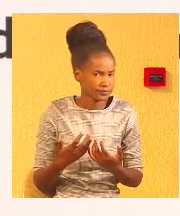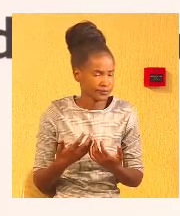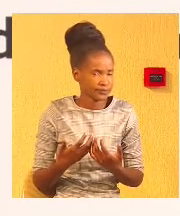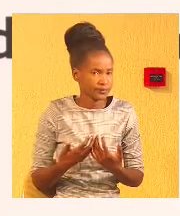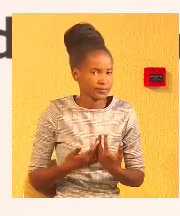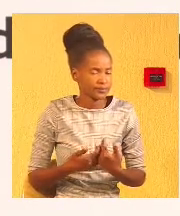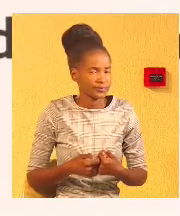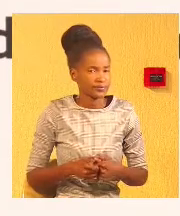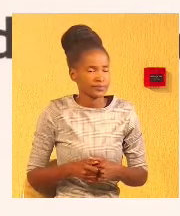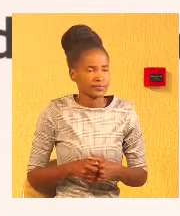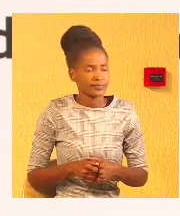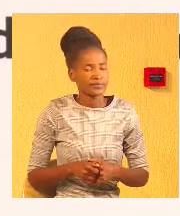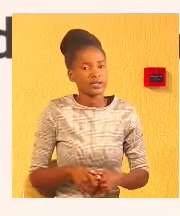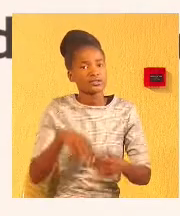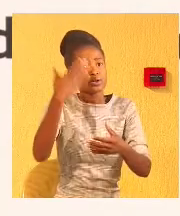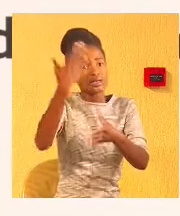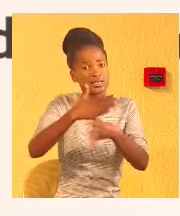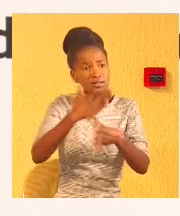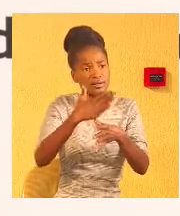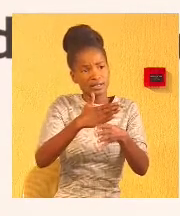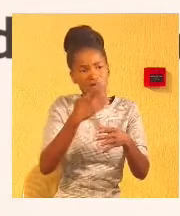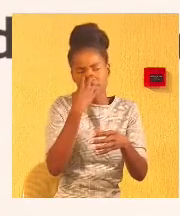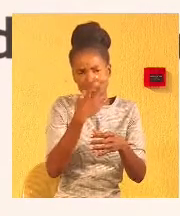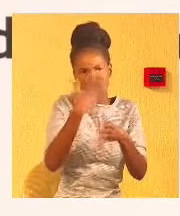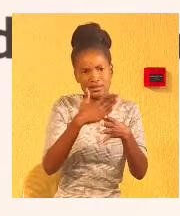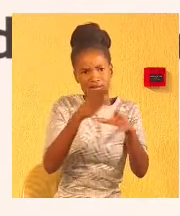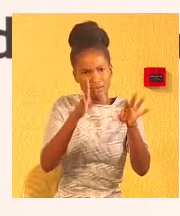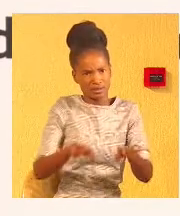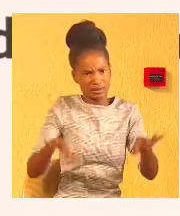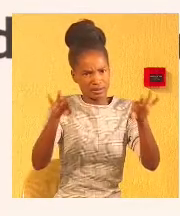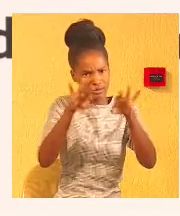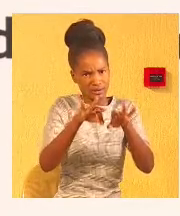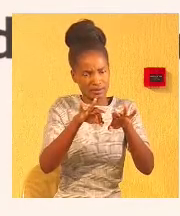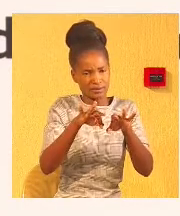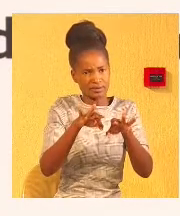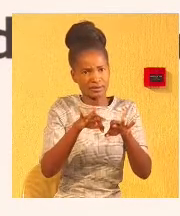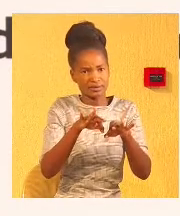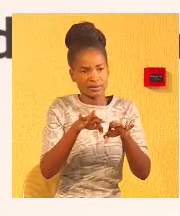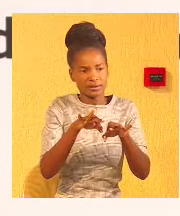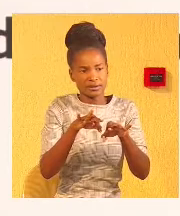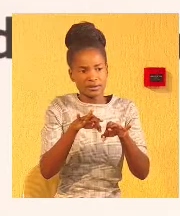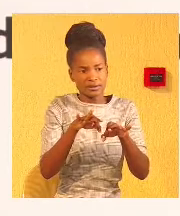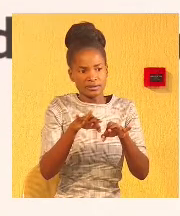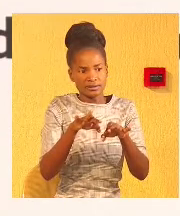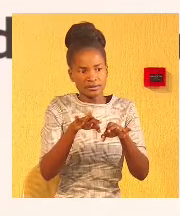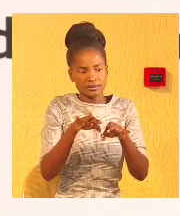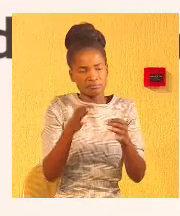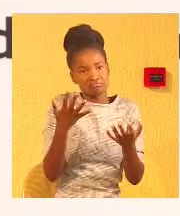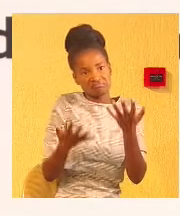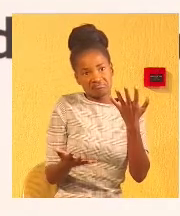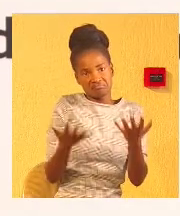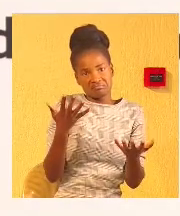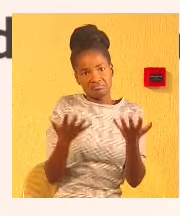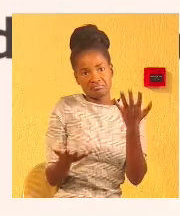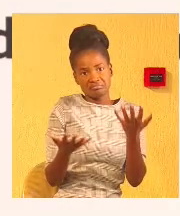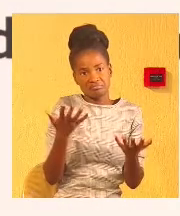failures in agriculture production or in input supply may not necessarily